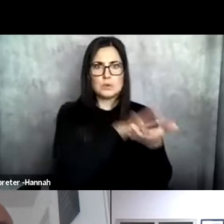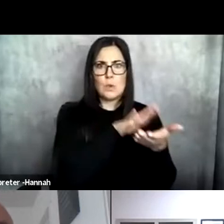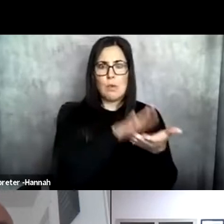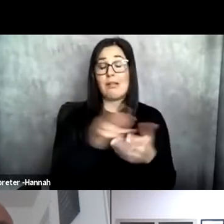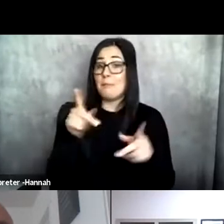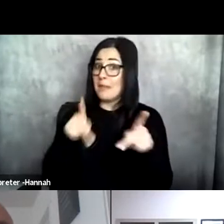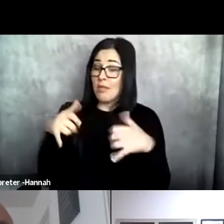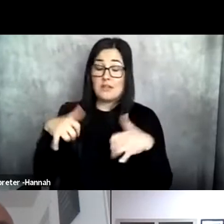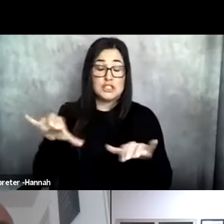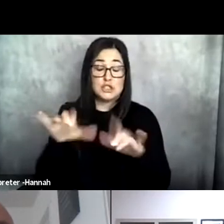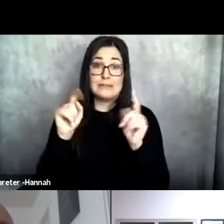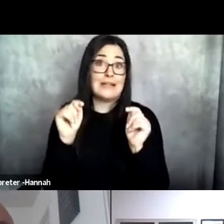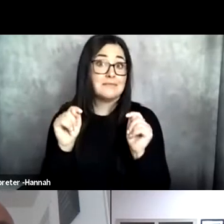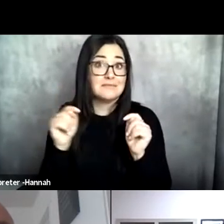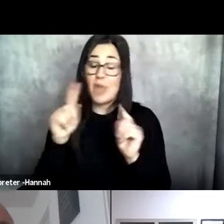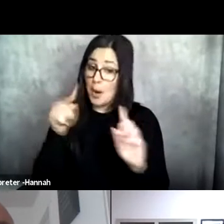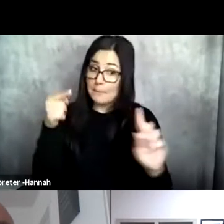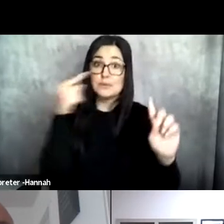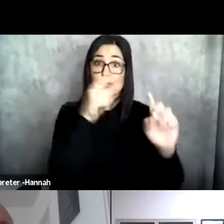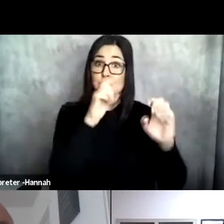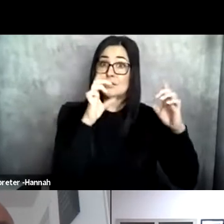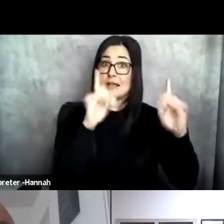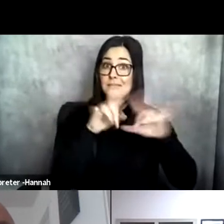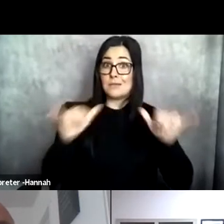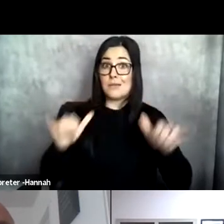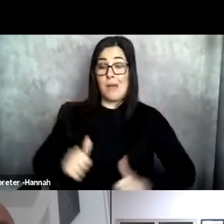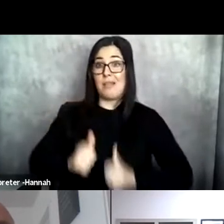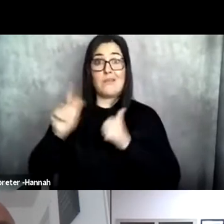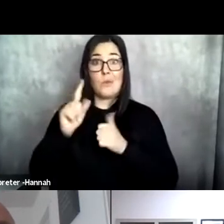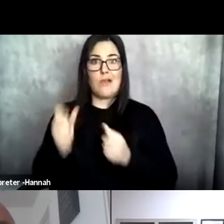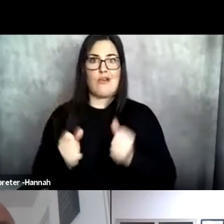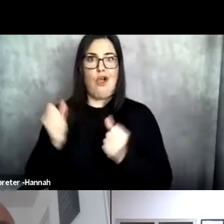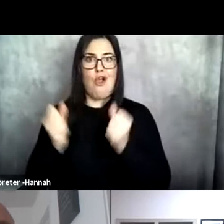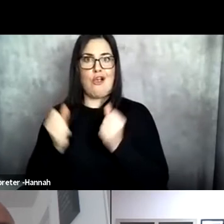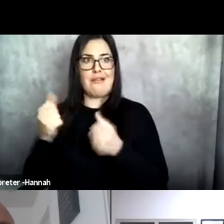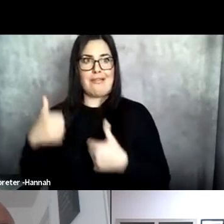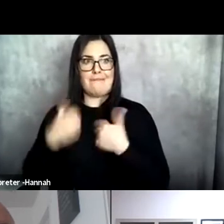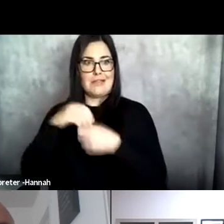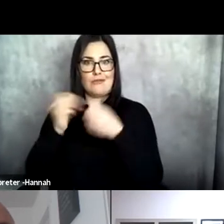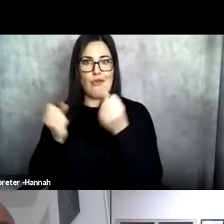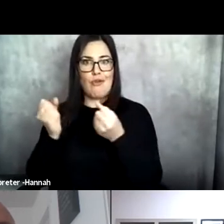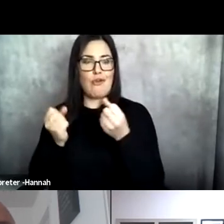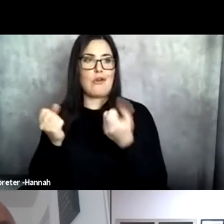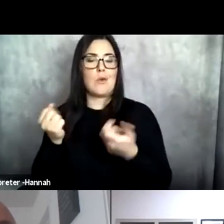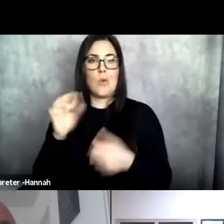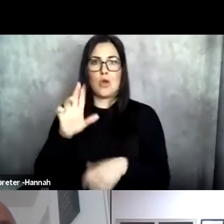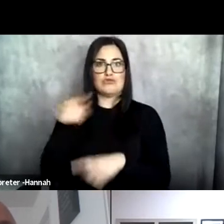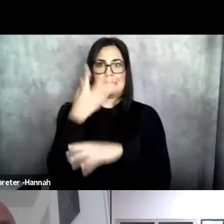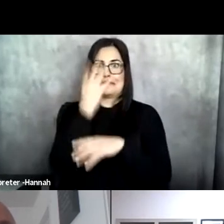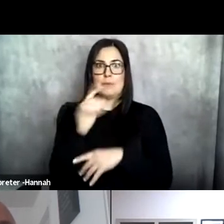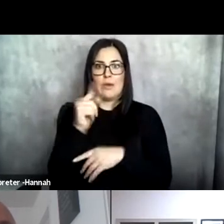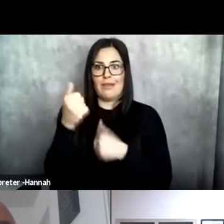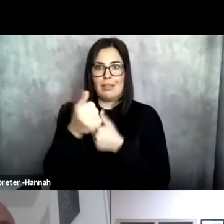it. People are pursuing their education, living in their cars or just sleeping in a